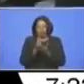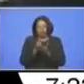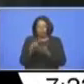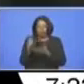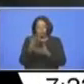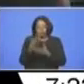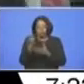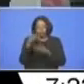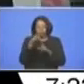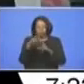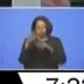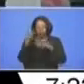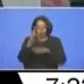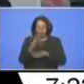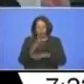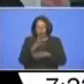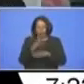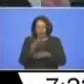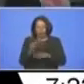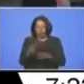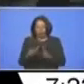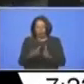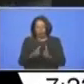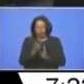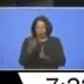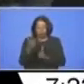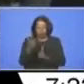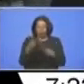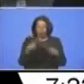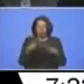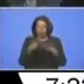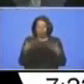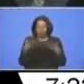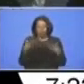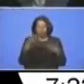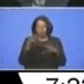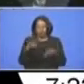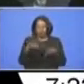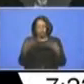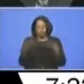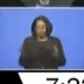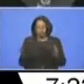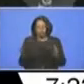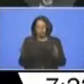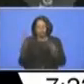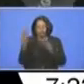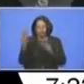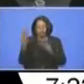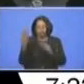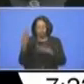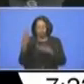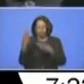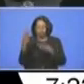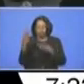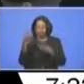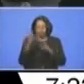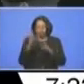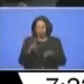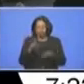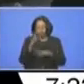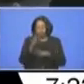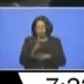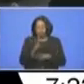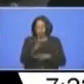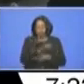Bahamas needs them most. They have a lot of fans here in the islands, and I'm sure they're going to have a lot of more appreciative persons now that are desperately in need of